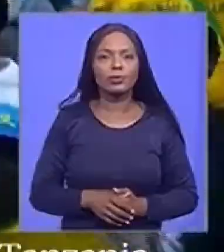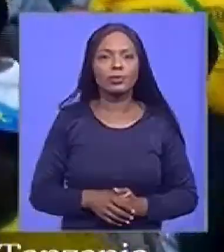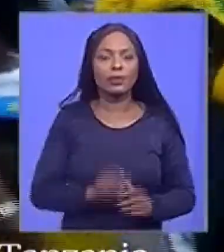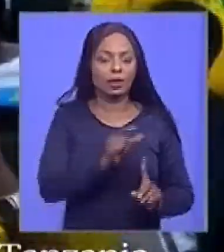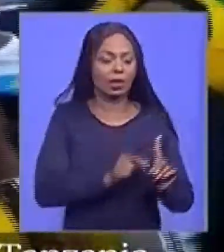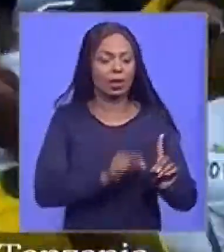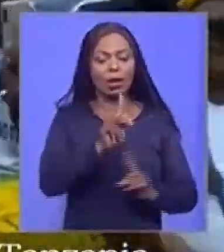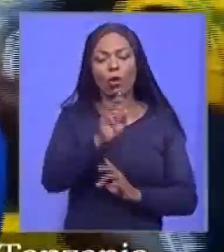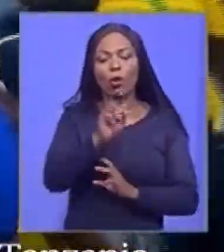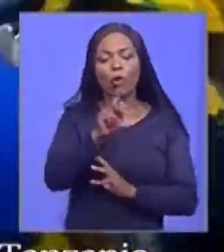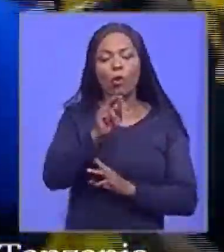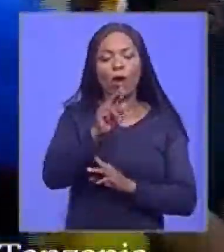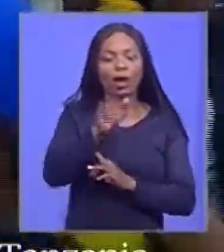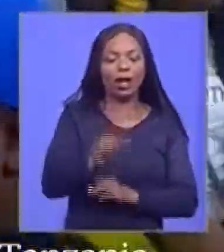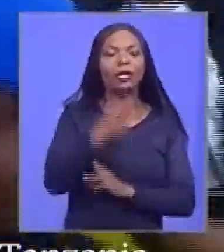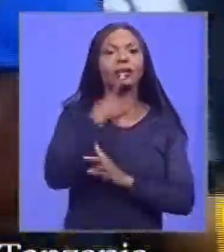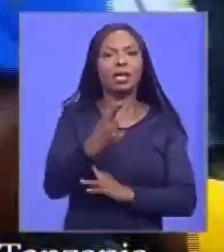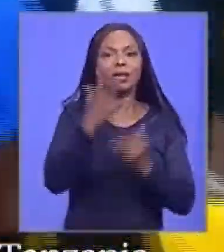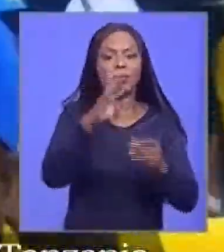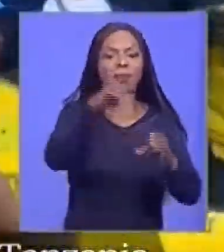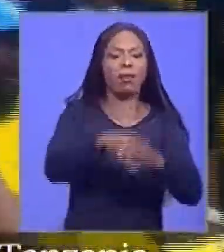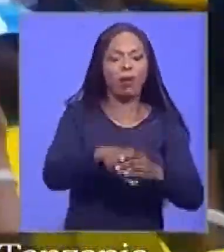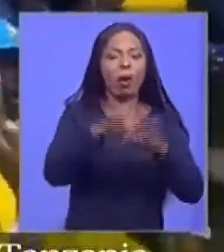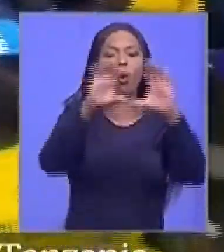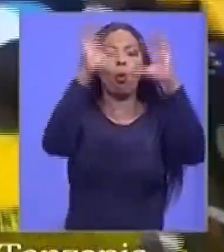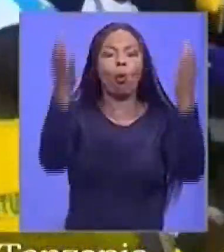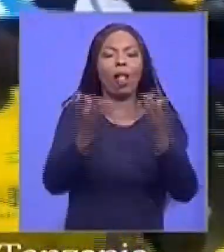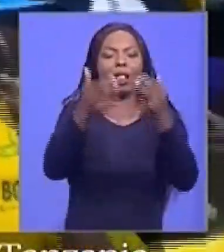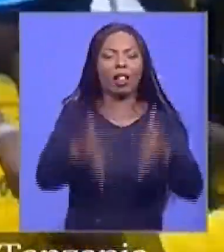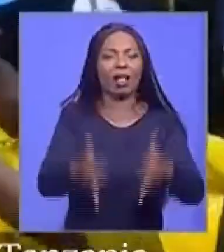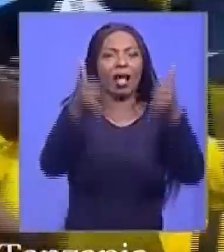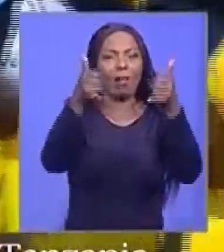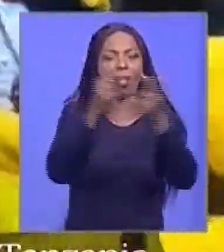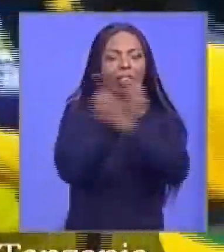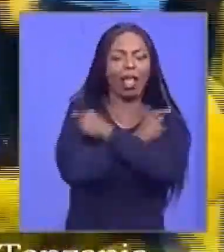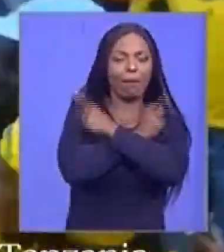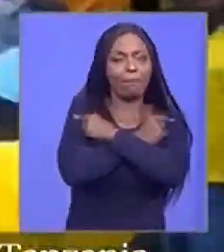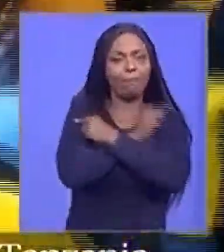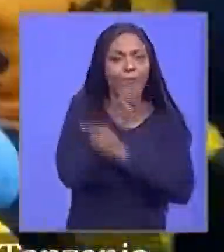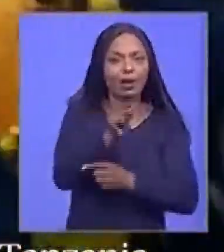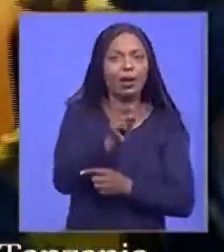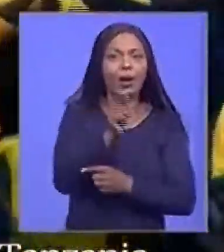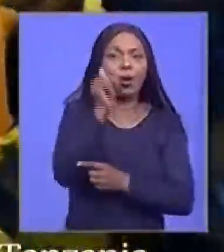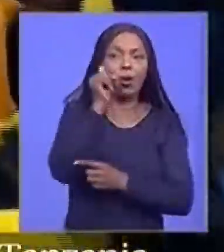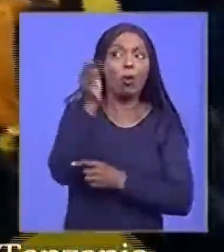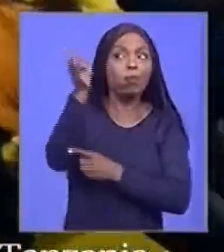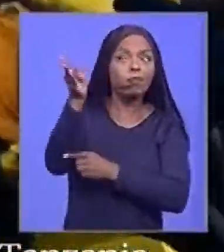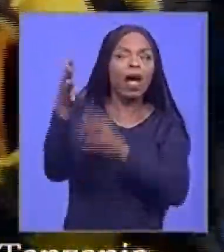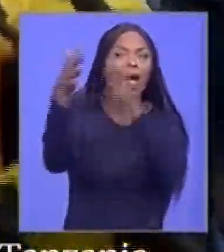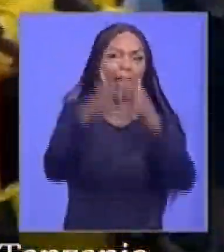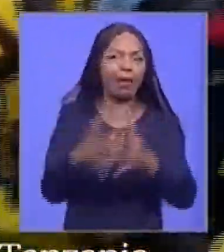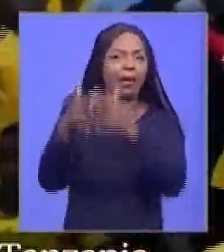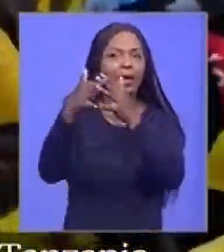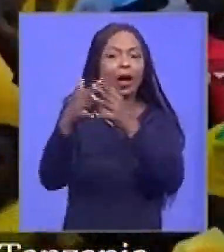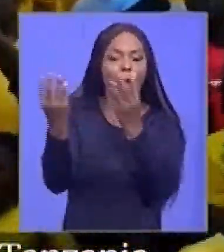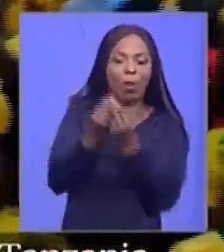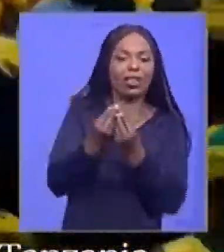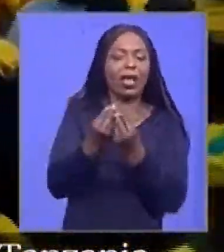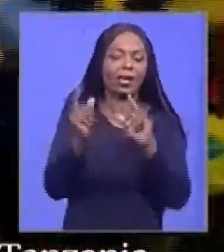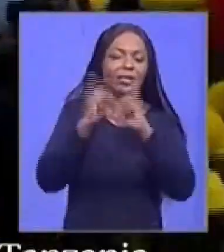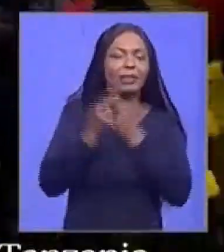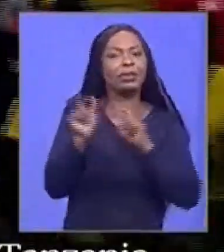Kokwana o nyaka go ipona a le phadišanong ya Club World Cup mo ngwageng o tlago ka United States le sehlopha sa